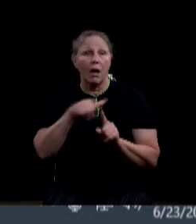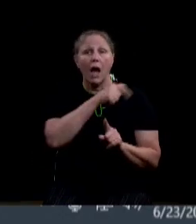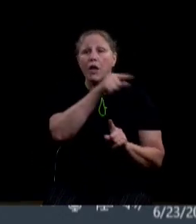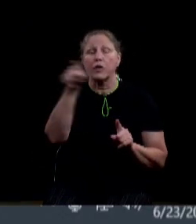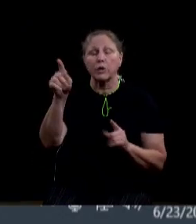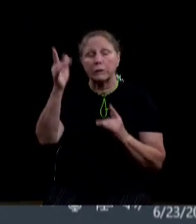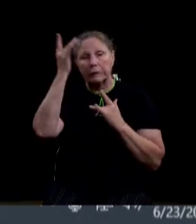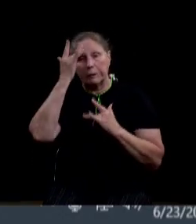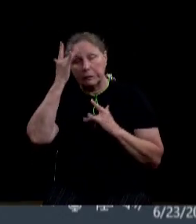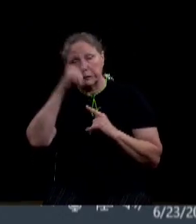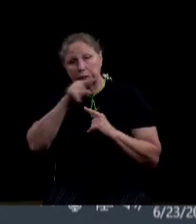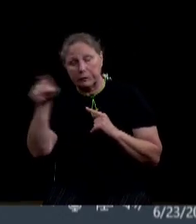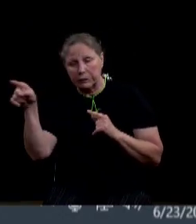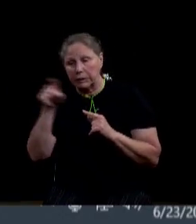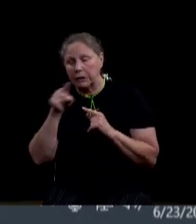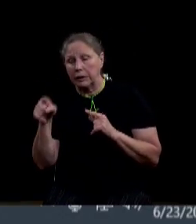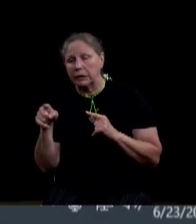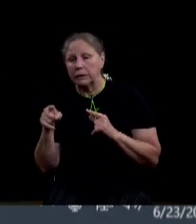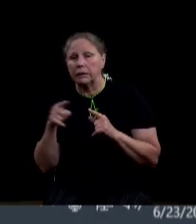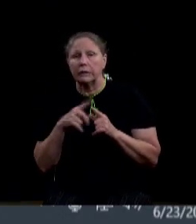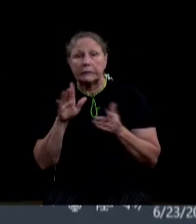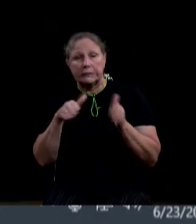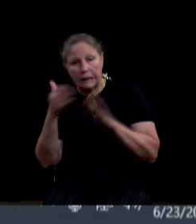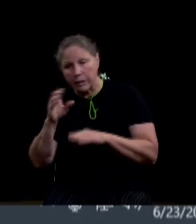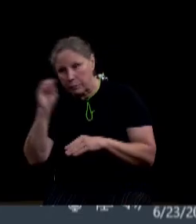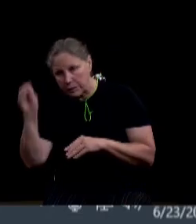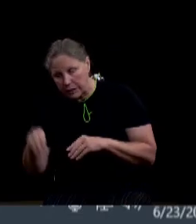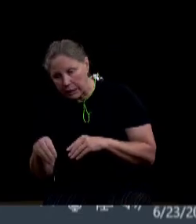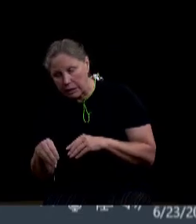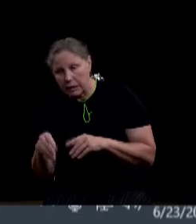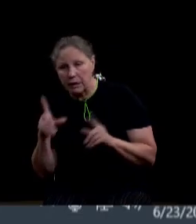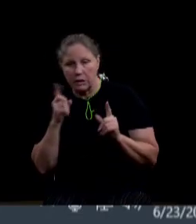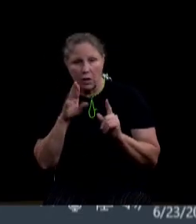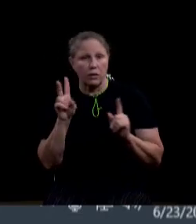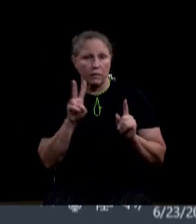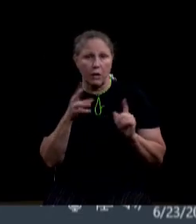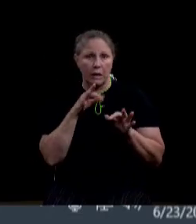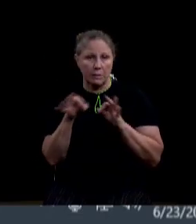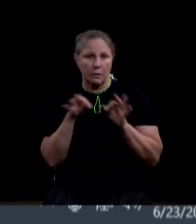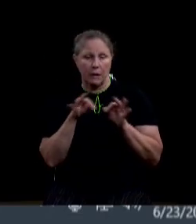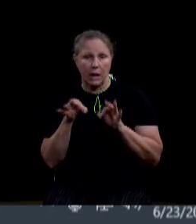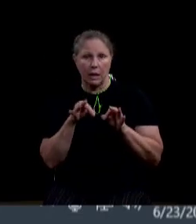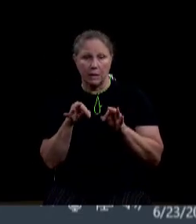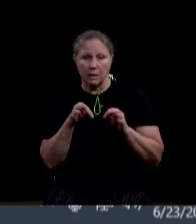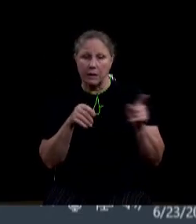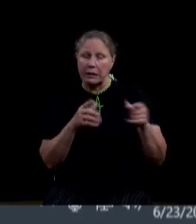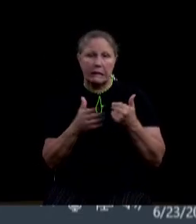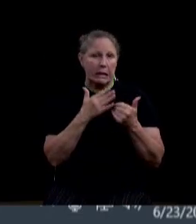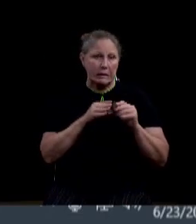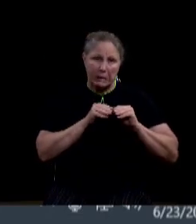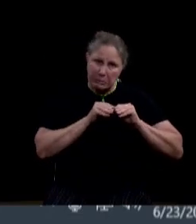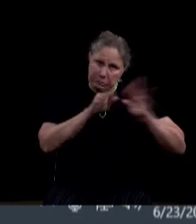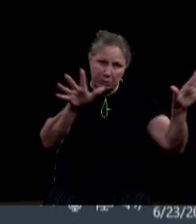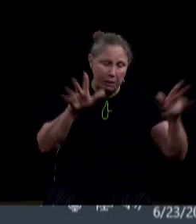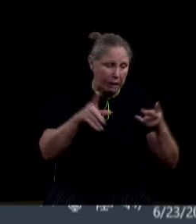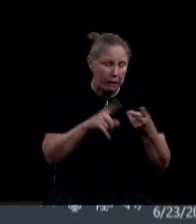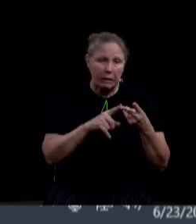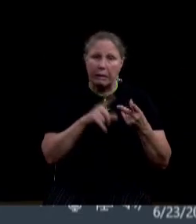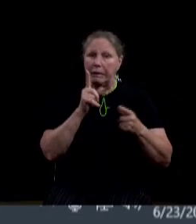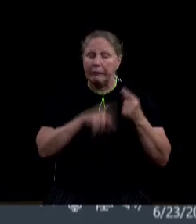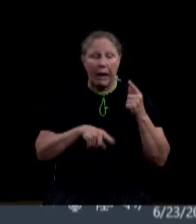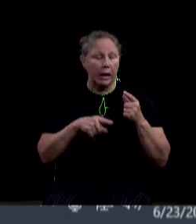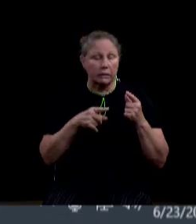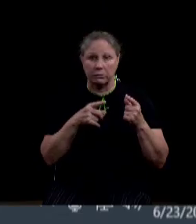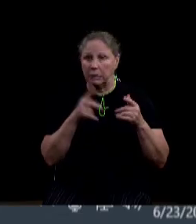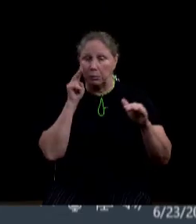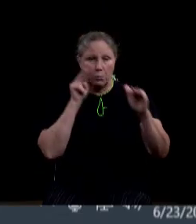as Dr. Berner said, it's highly contagious, it's unpredictable, it's mutating, it's unknown, and most importantly, there's no vaccine out there for